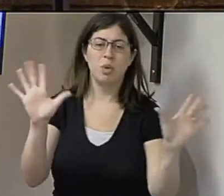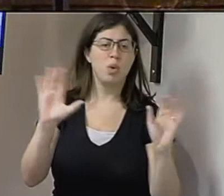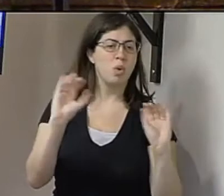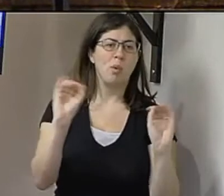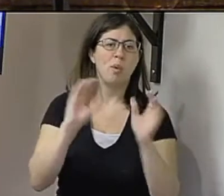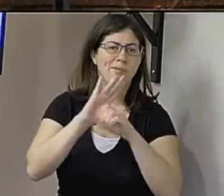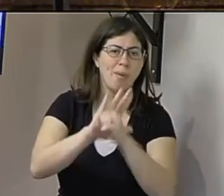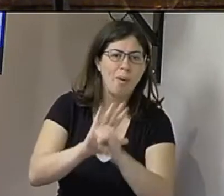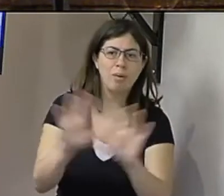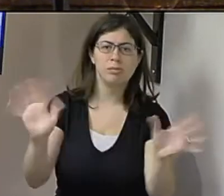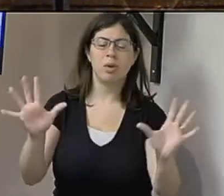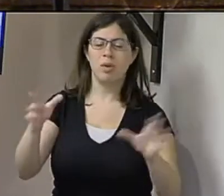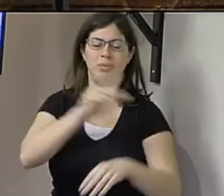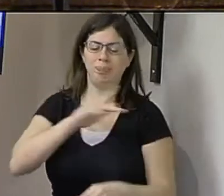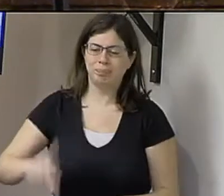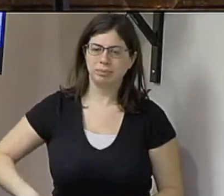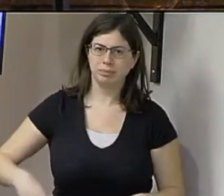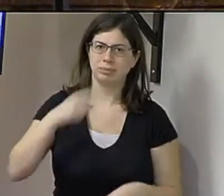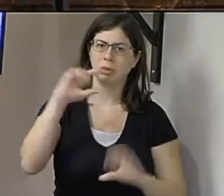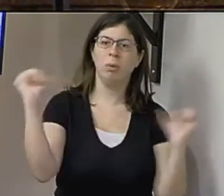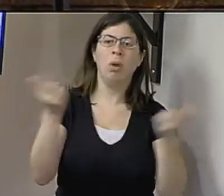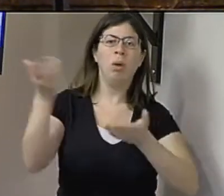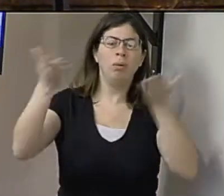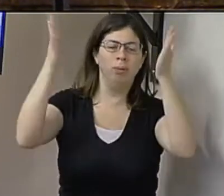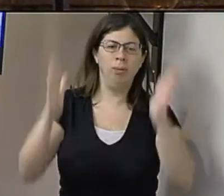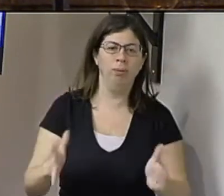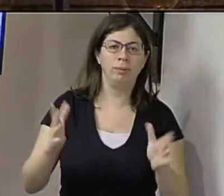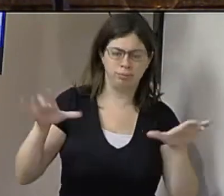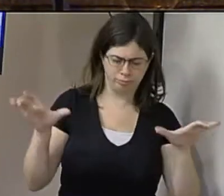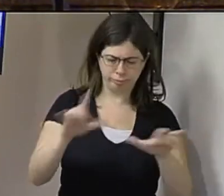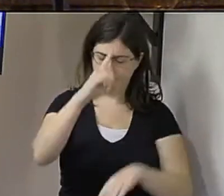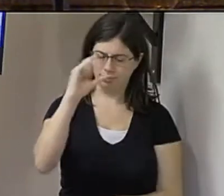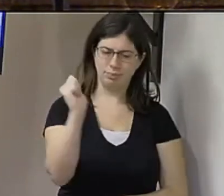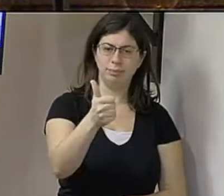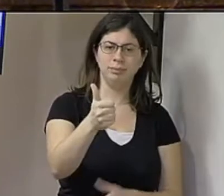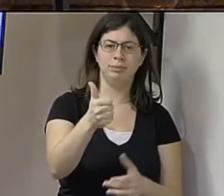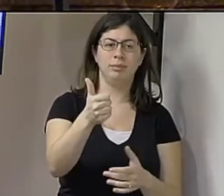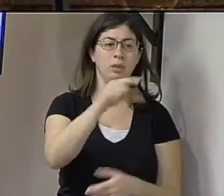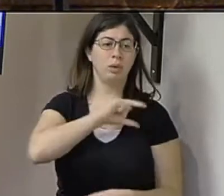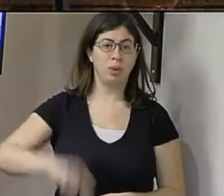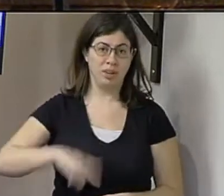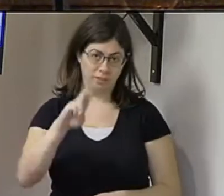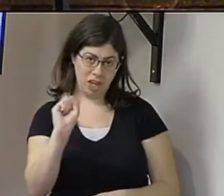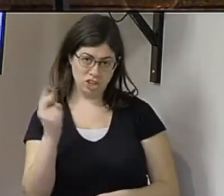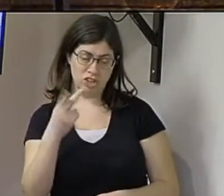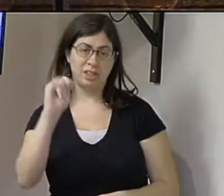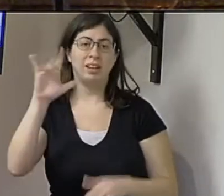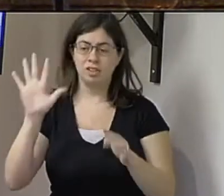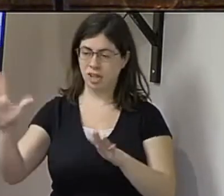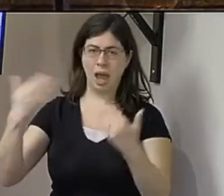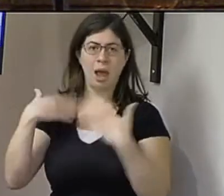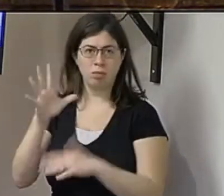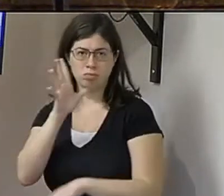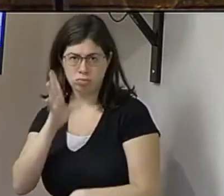compulsion, for the king had given orders to all the staff of his palace to do as each man desired. Queen Vashti also gave a feast for the women in the